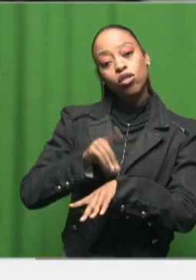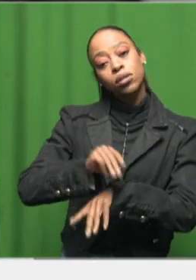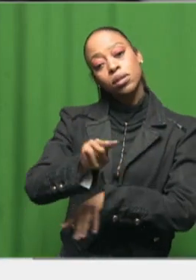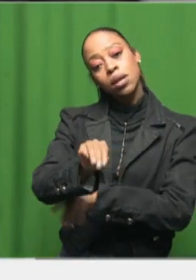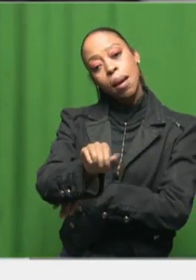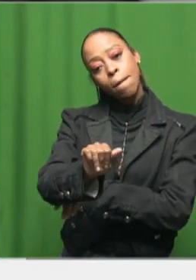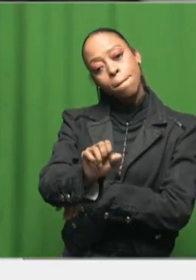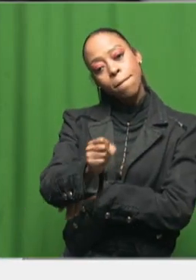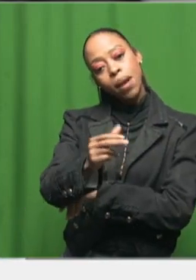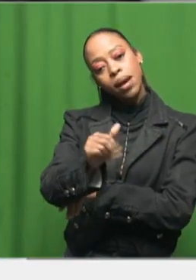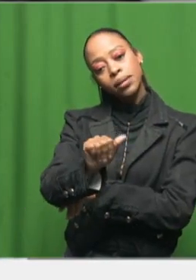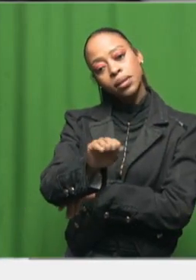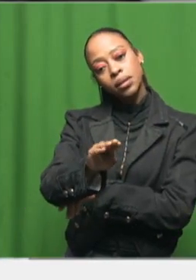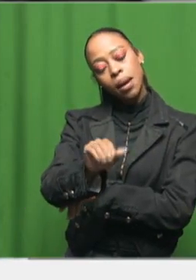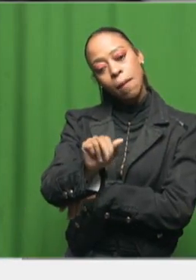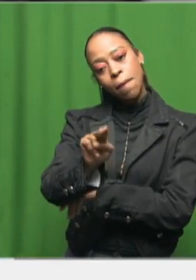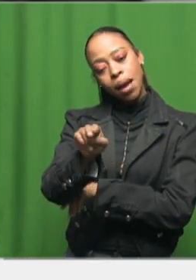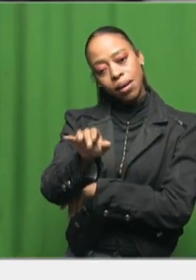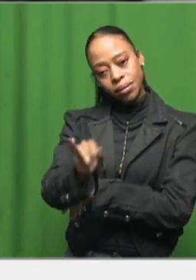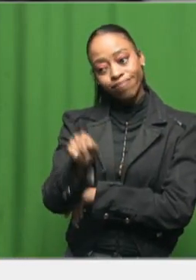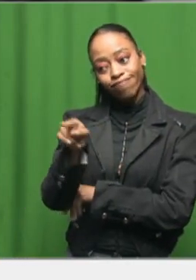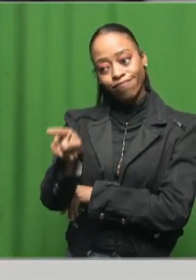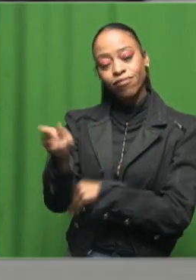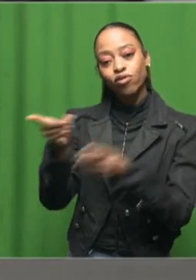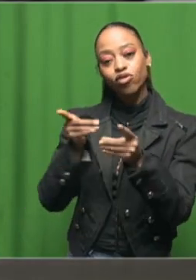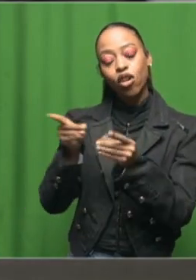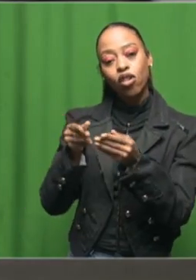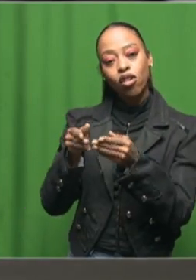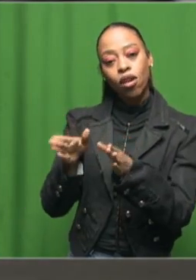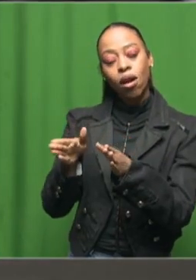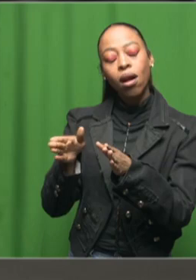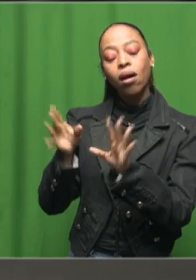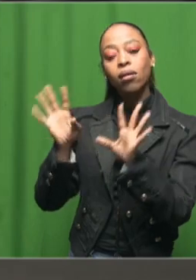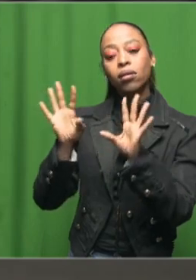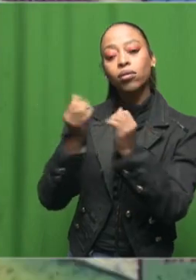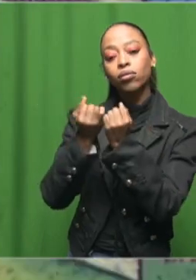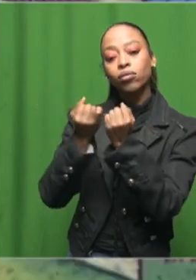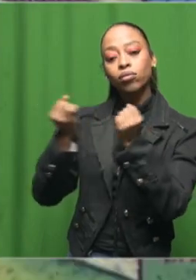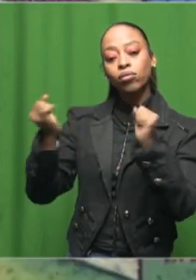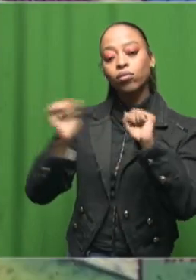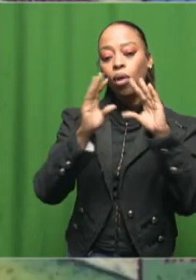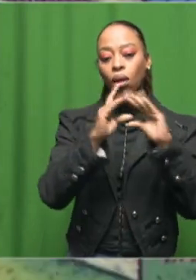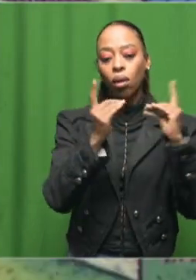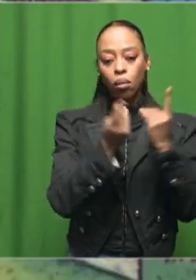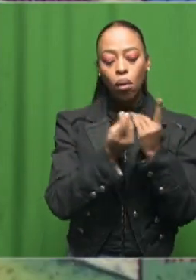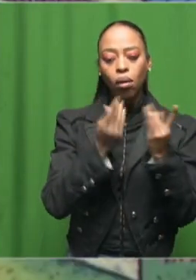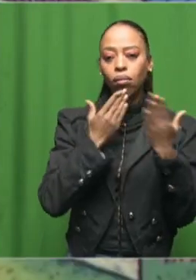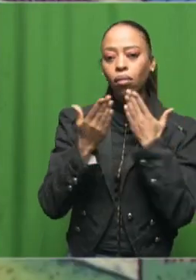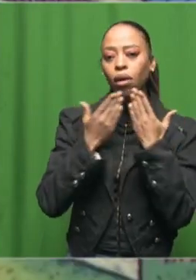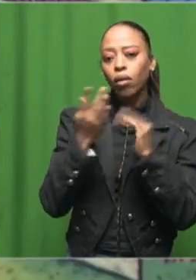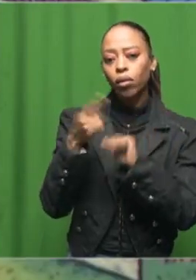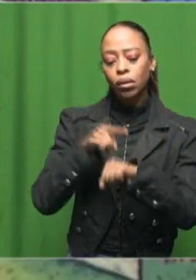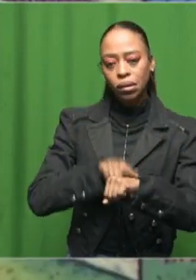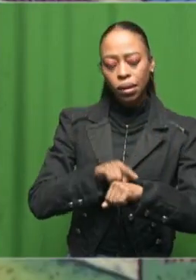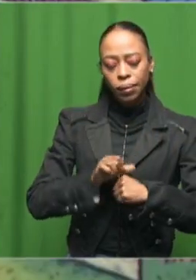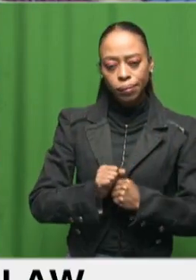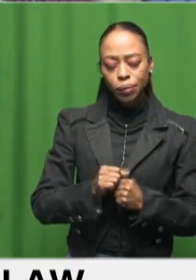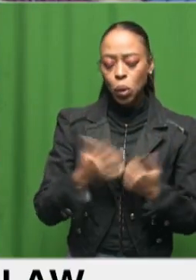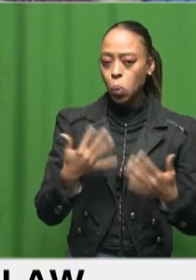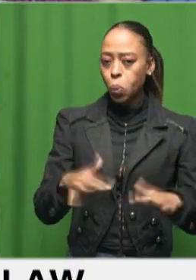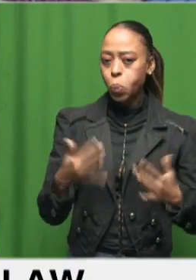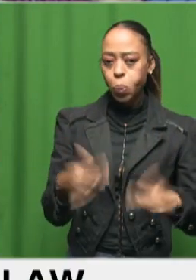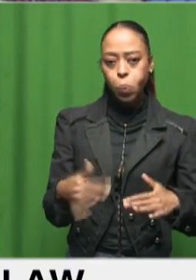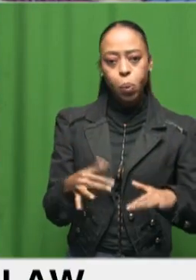Director General in the Department Justice and Constitutional Development. Doc, thanks so much for stopping by to speak to us. Good morning, it is and thank you. such